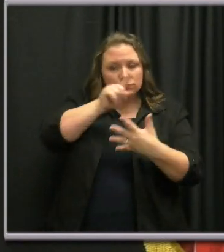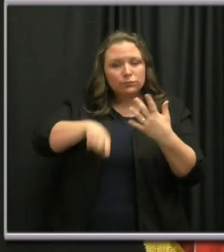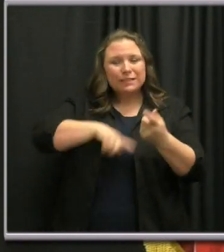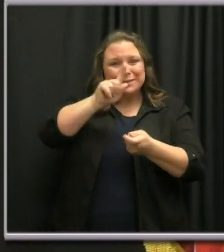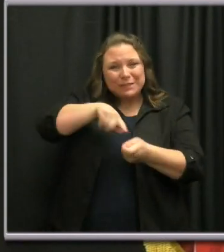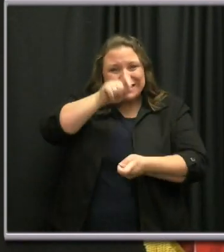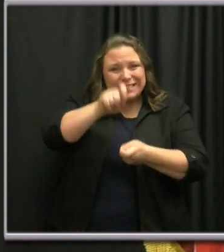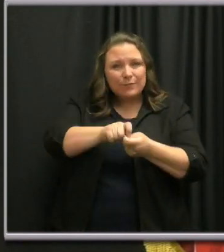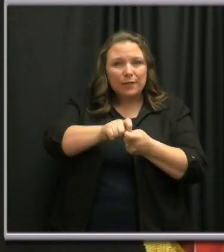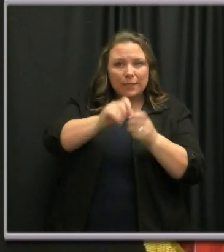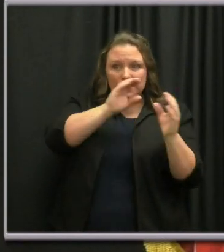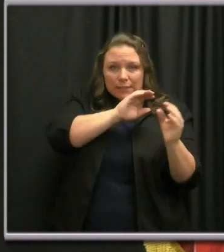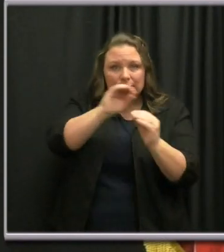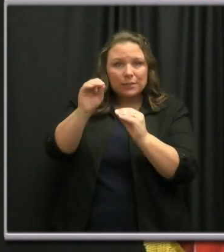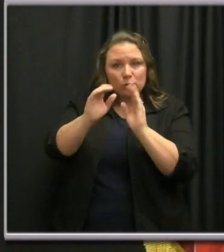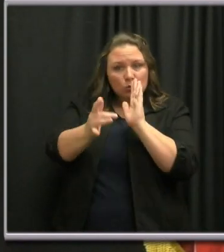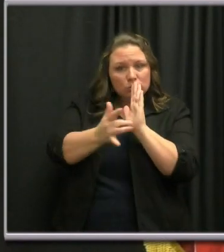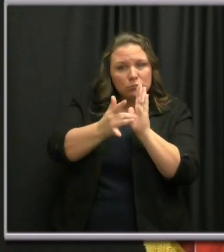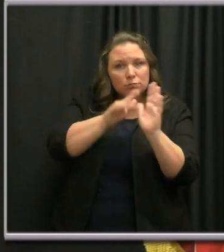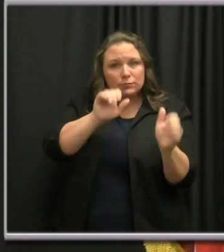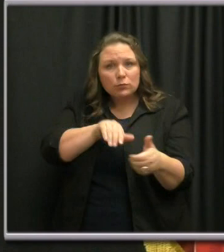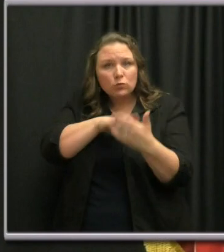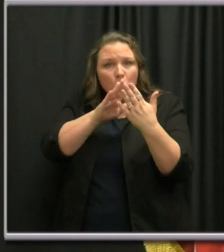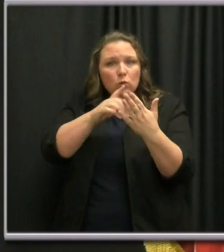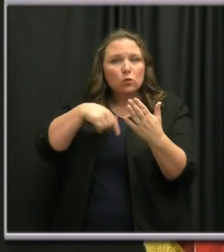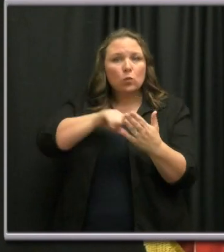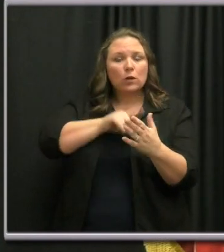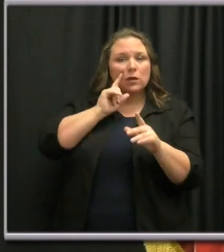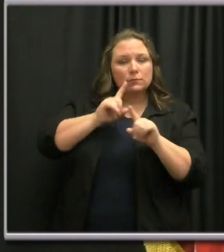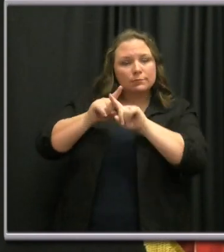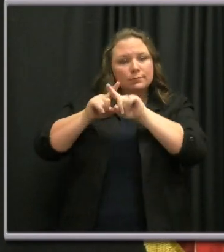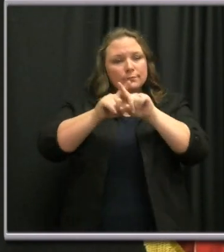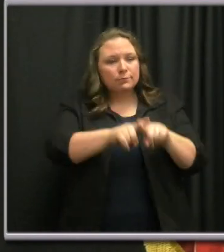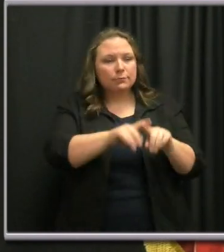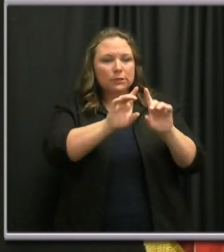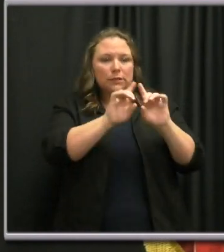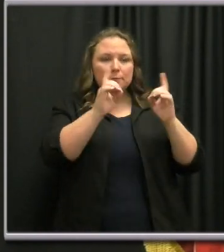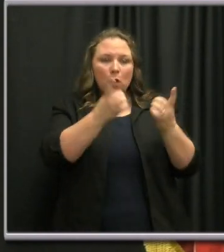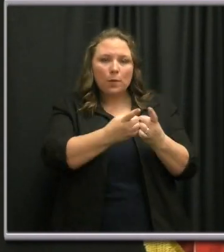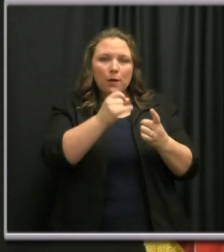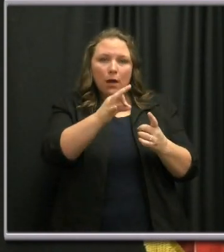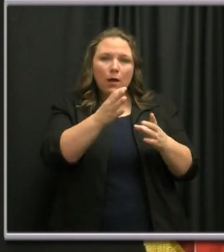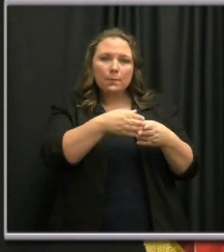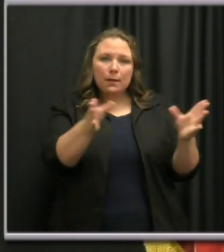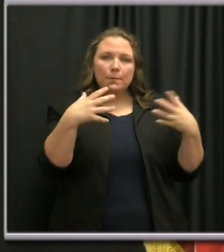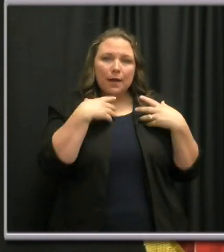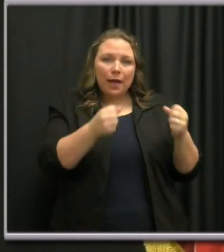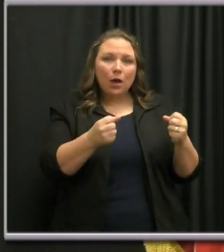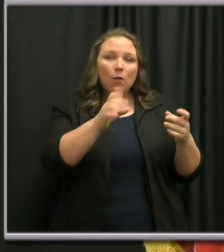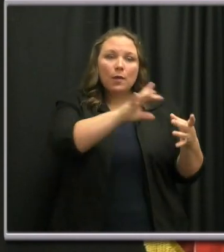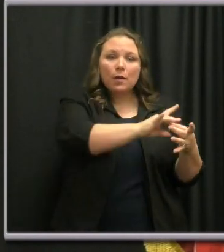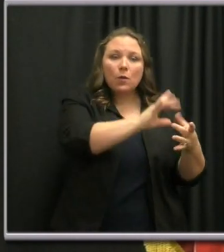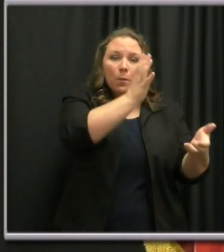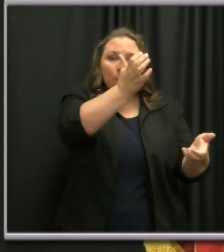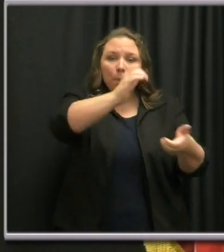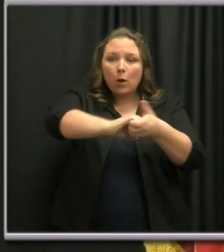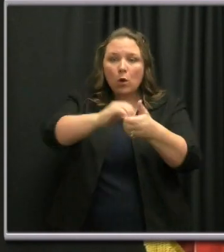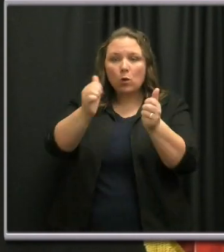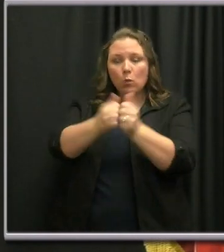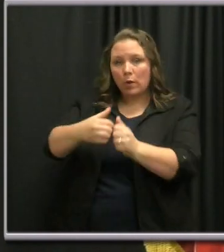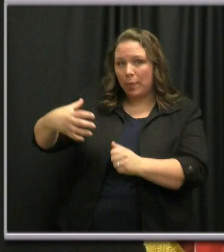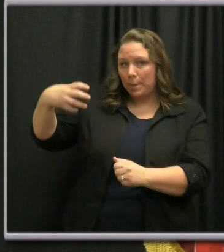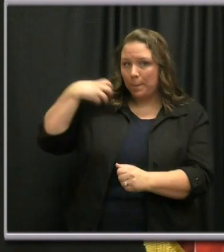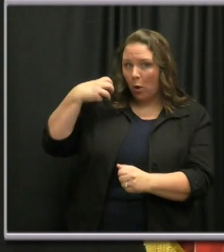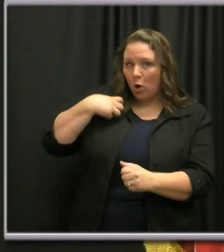teachable techniques, we're going to rely on our public health department in partnership with employers to provide